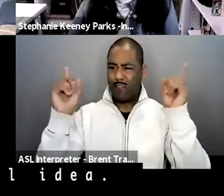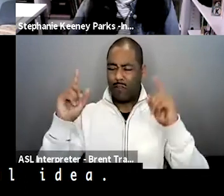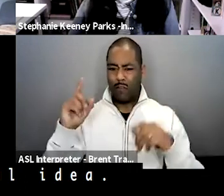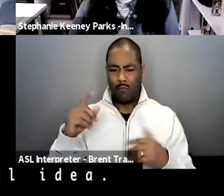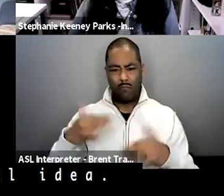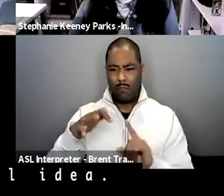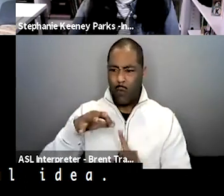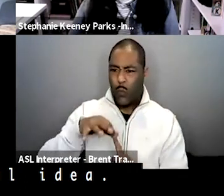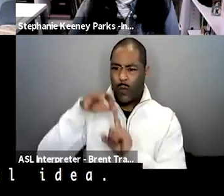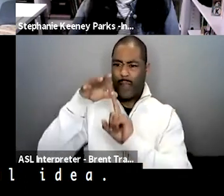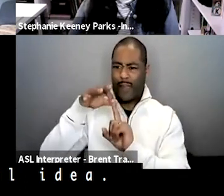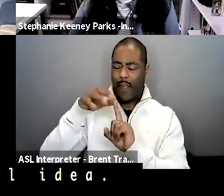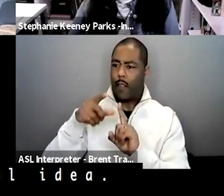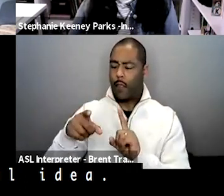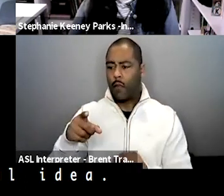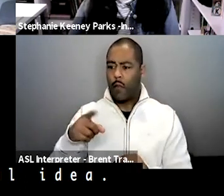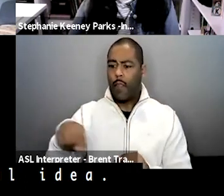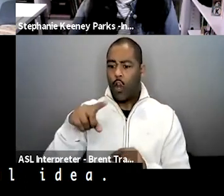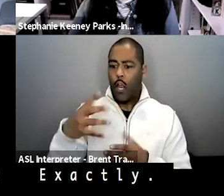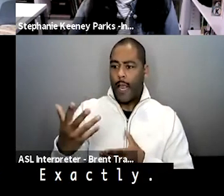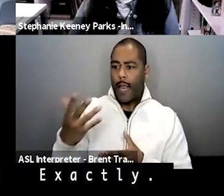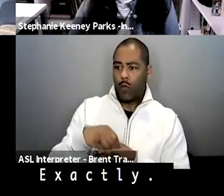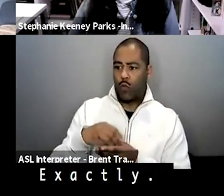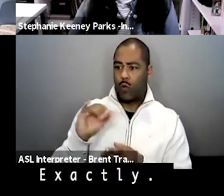inclusive communities shouldn't be a radical idea.